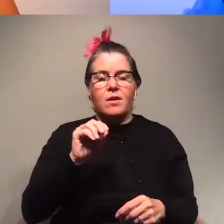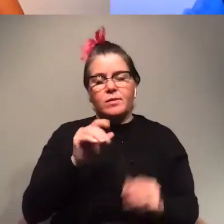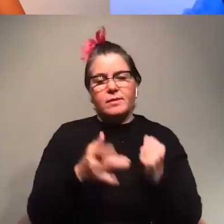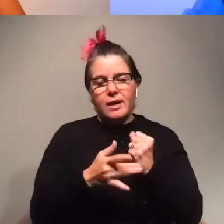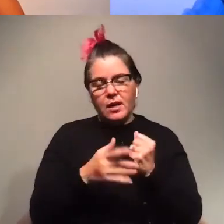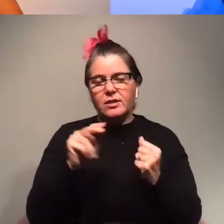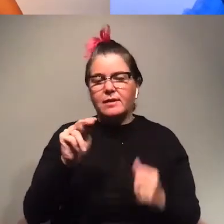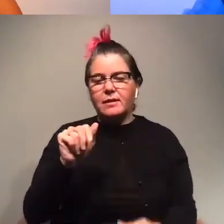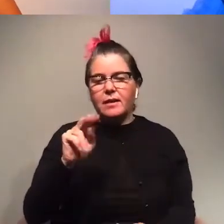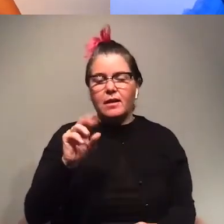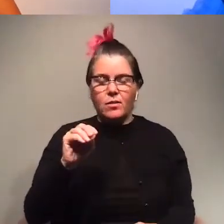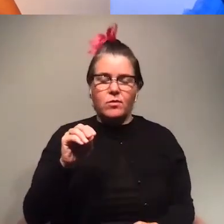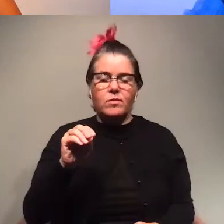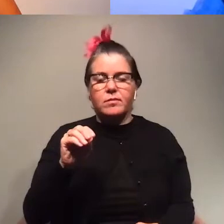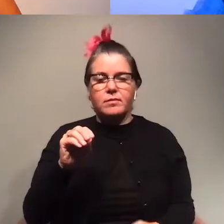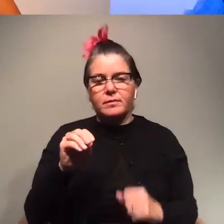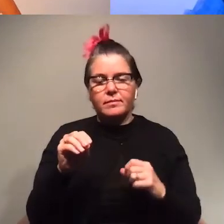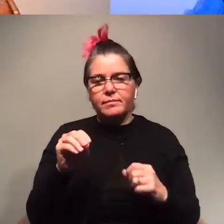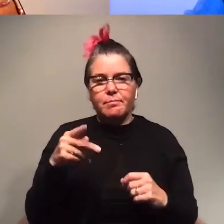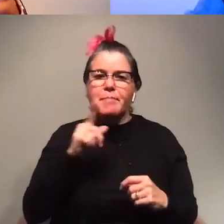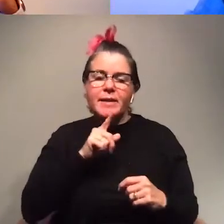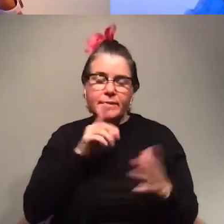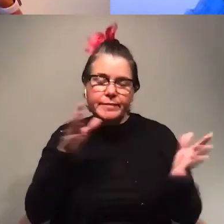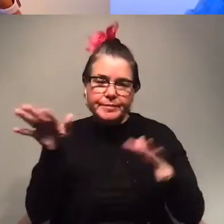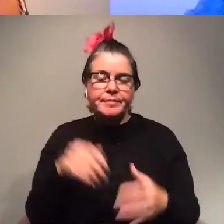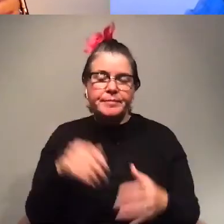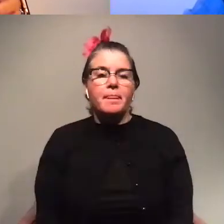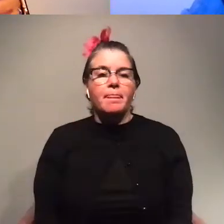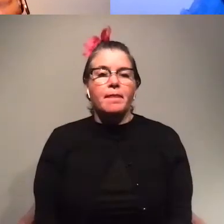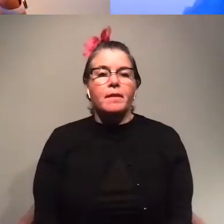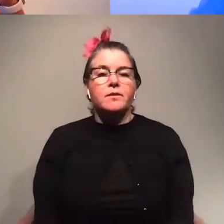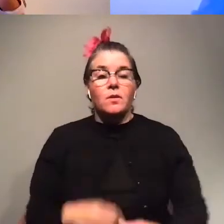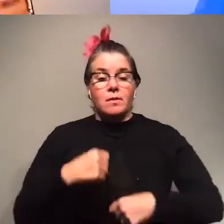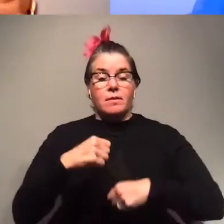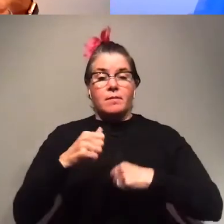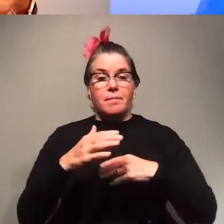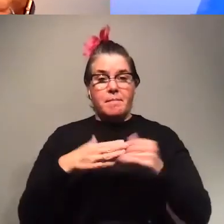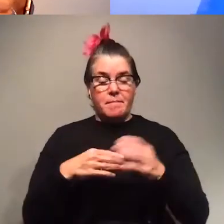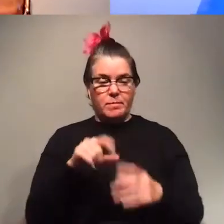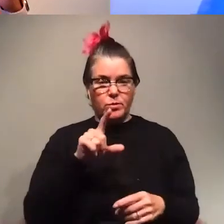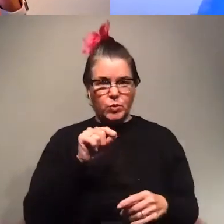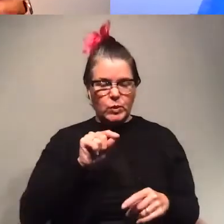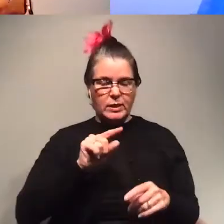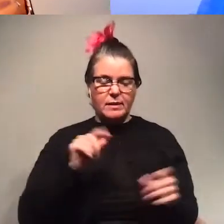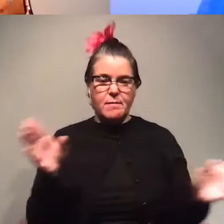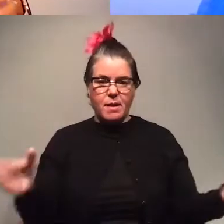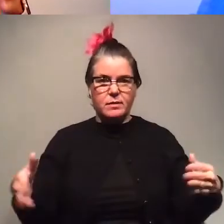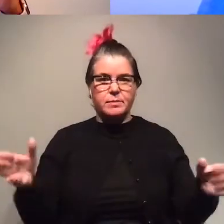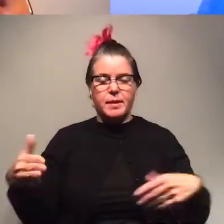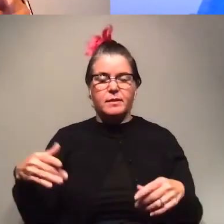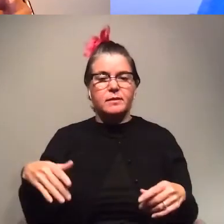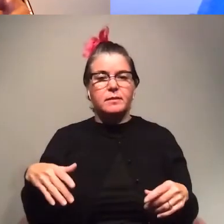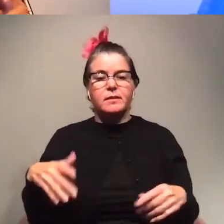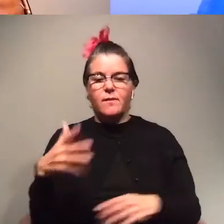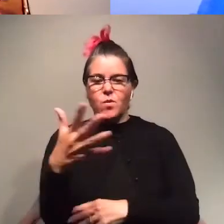nanoparticles, microplastics. And so they constructed like 20 of these boxes in the middle of